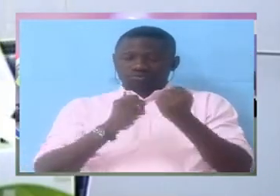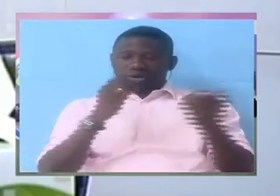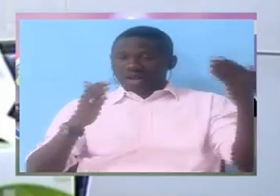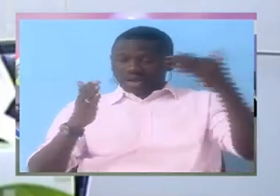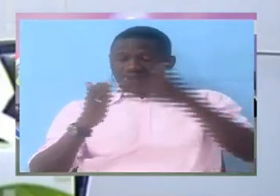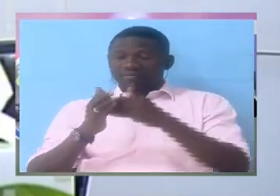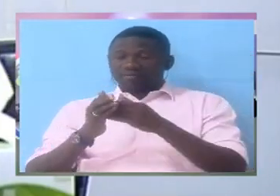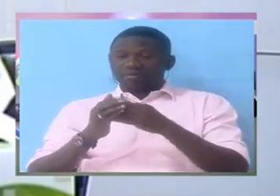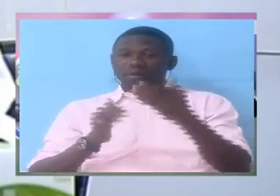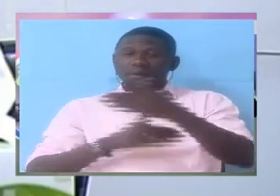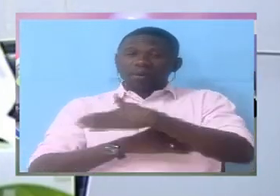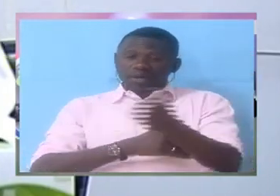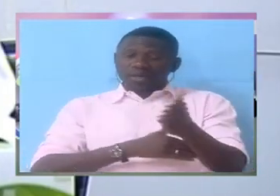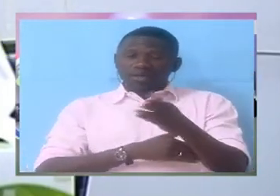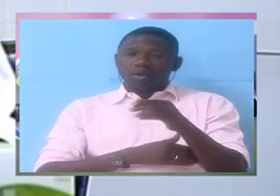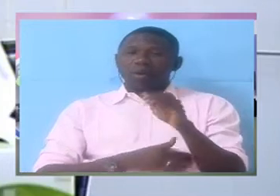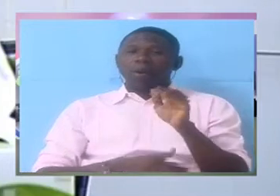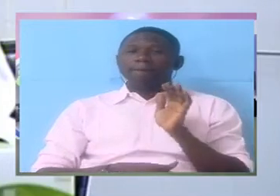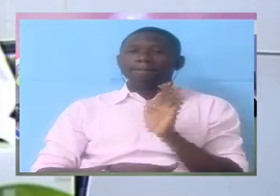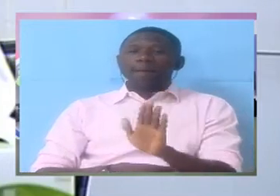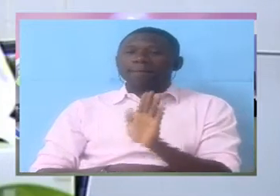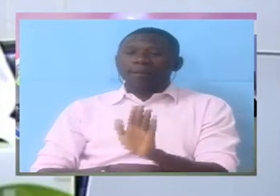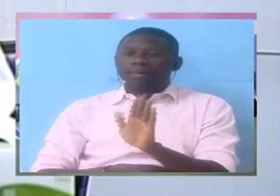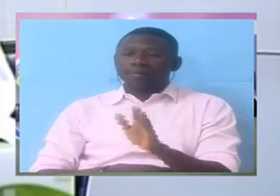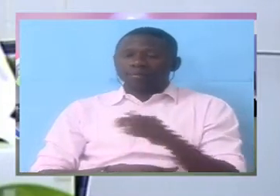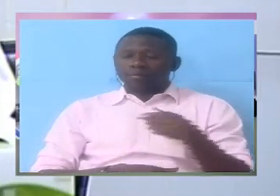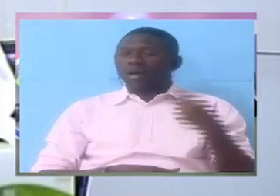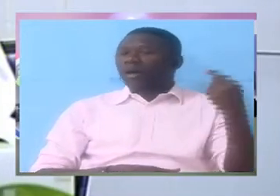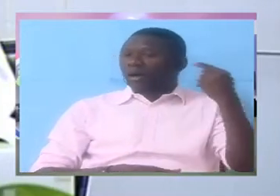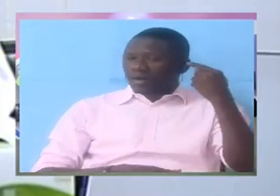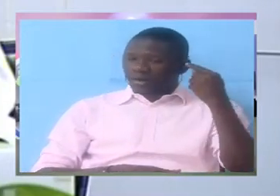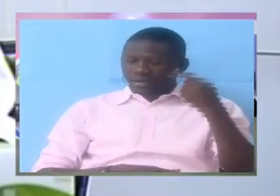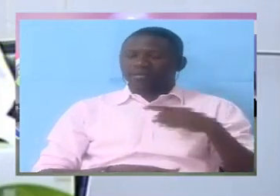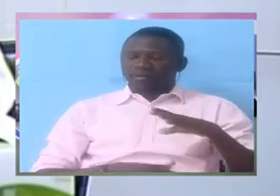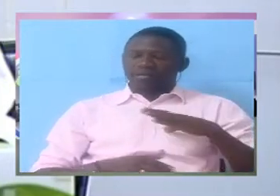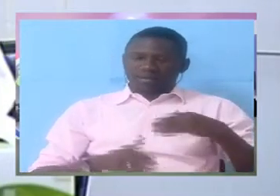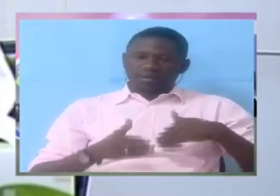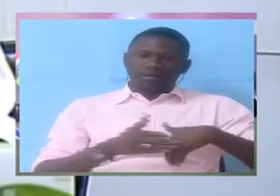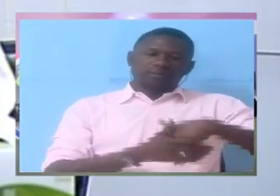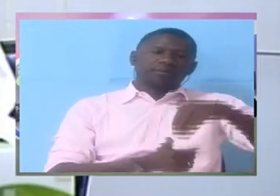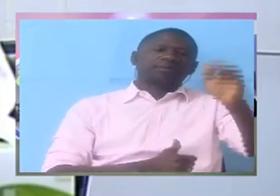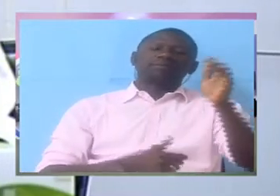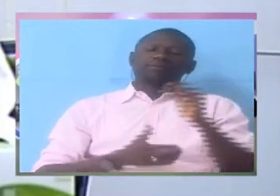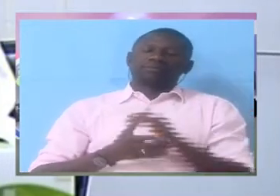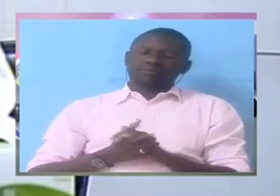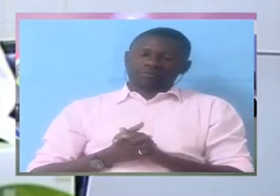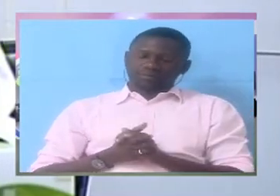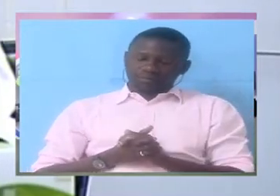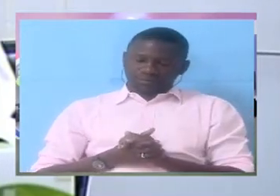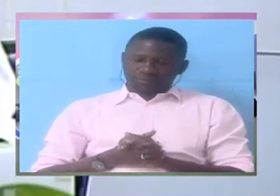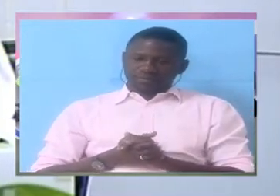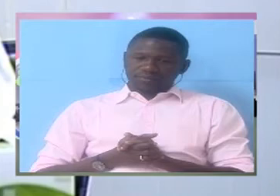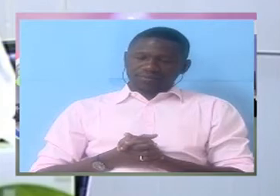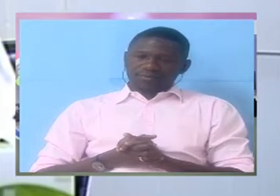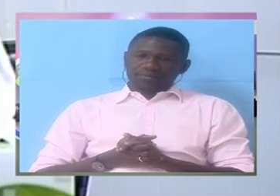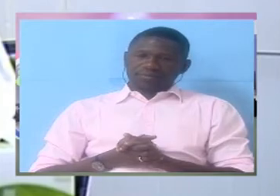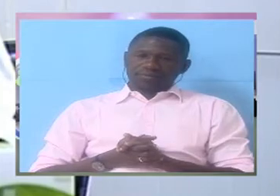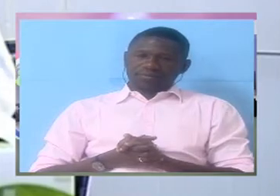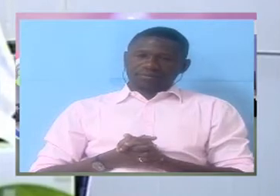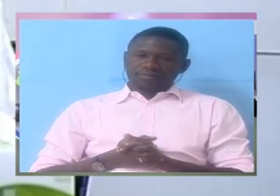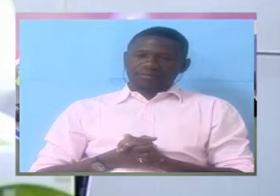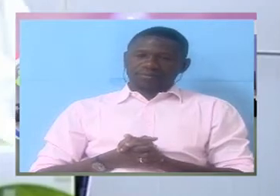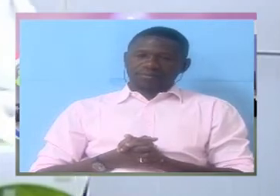siran karajangole kang mbe batukang katu tumo ni moto na ta fafuta tan na korda dato ikabinole kumandi ni ebino kumandi ronte ka finti wole